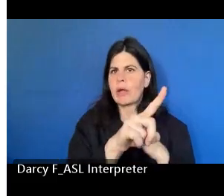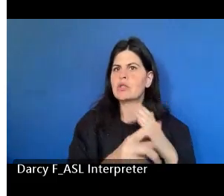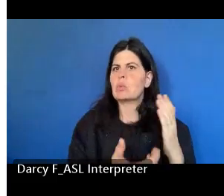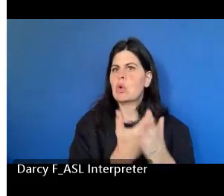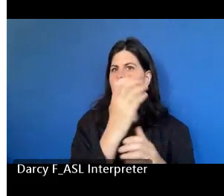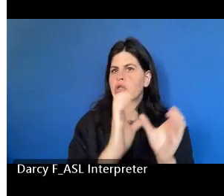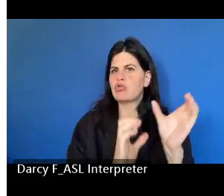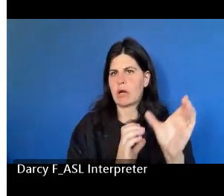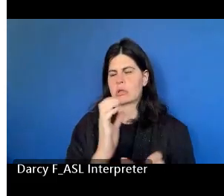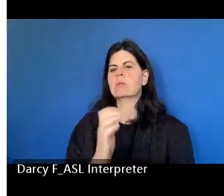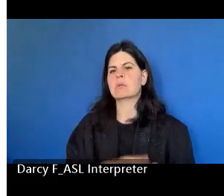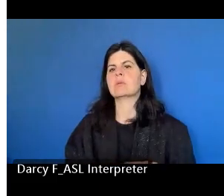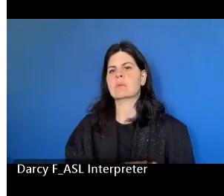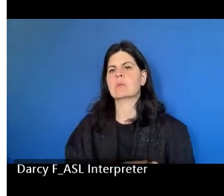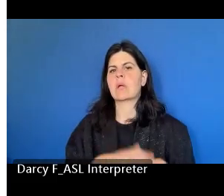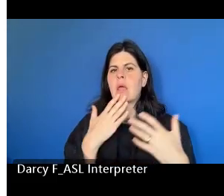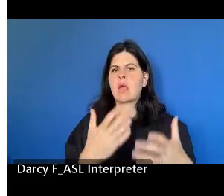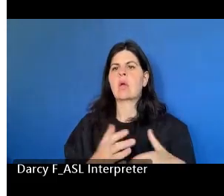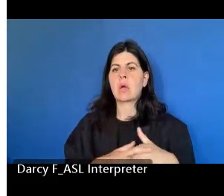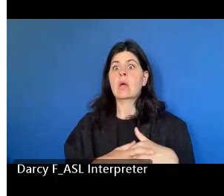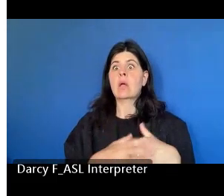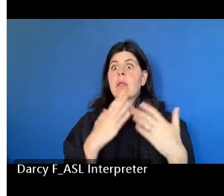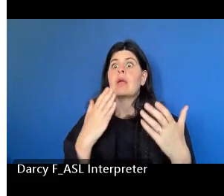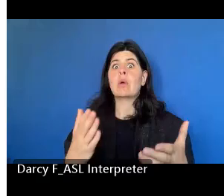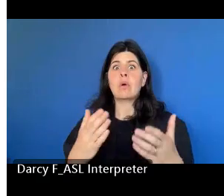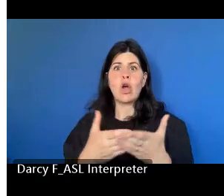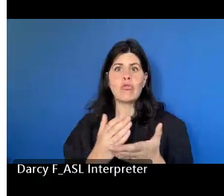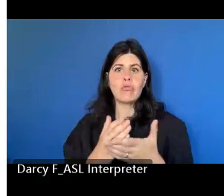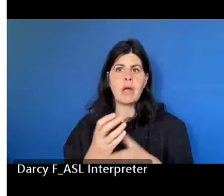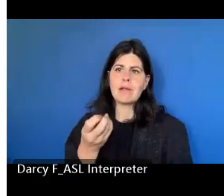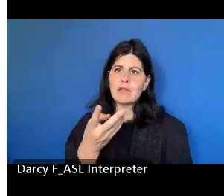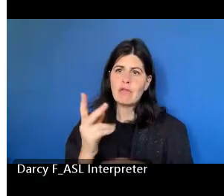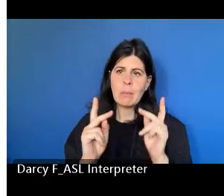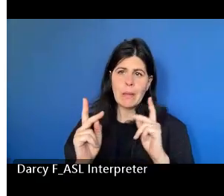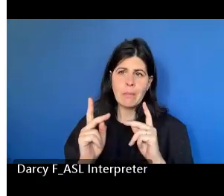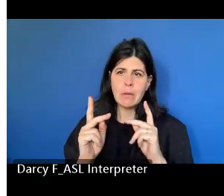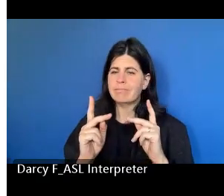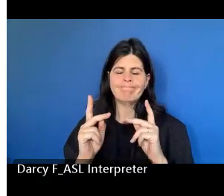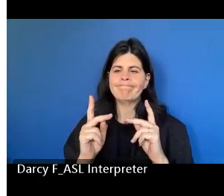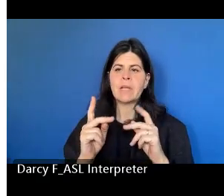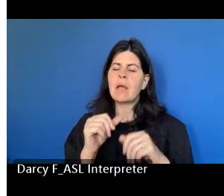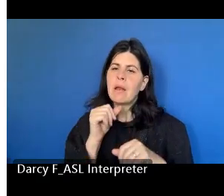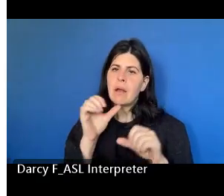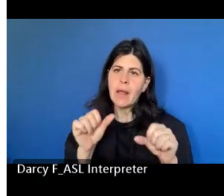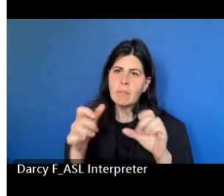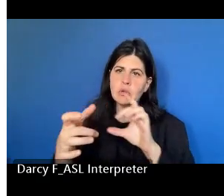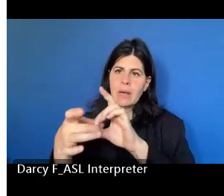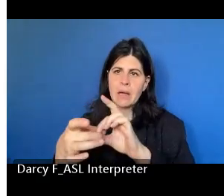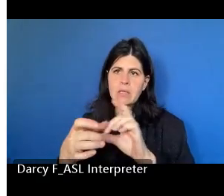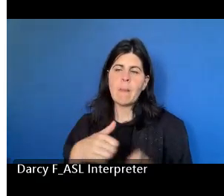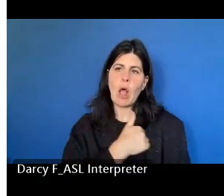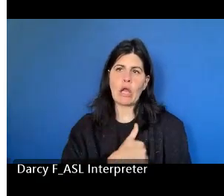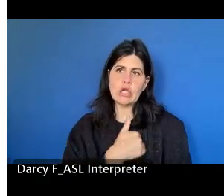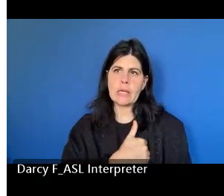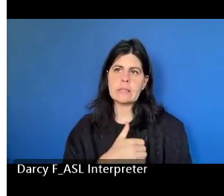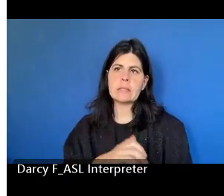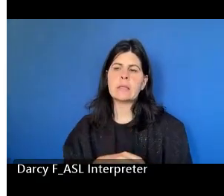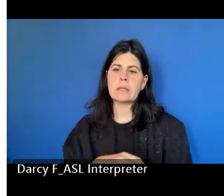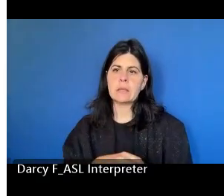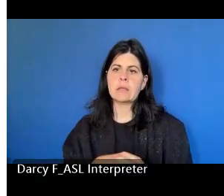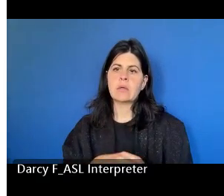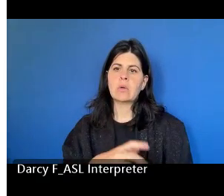you. All right, so there is a few people that we just were not able to connect with, which we apologize.